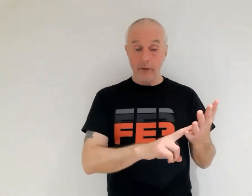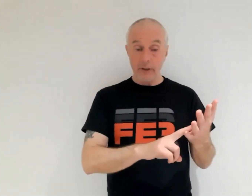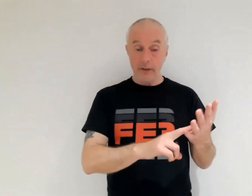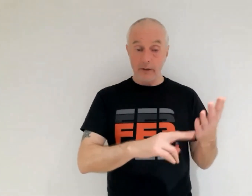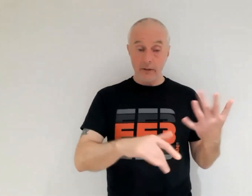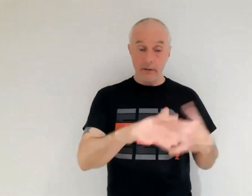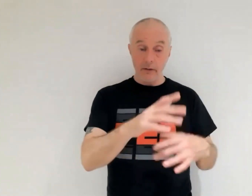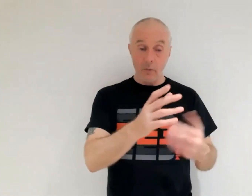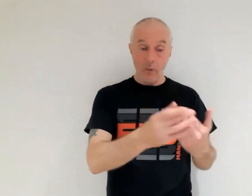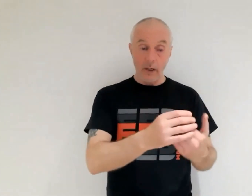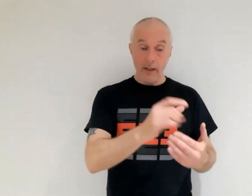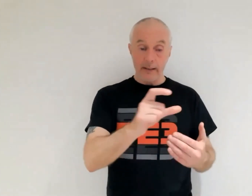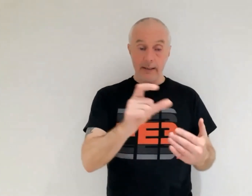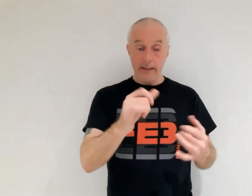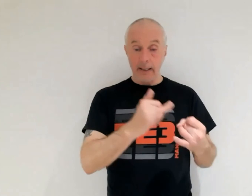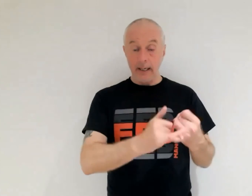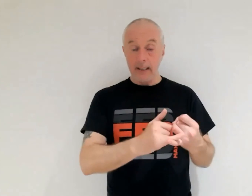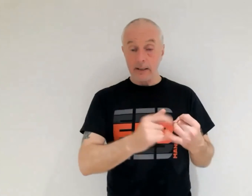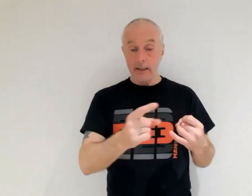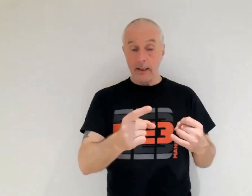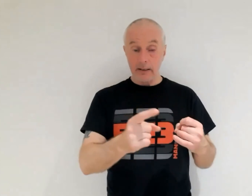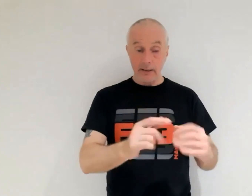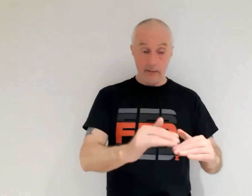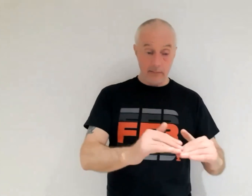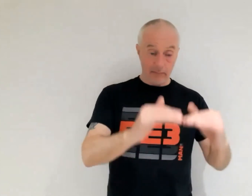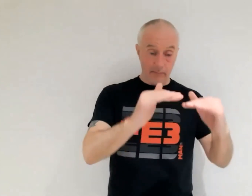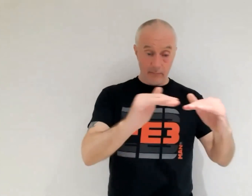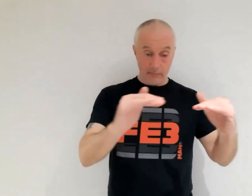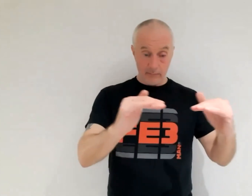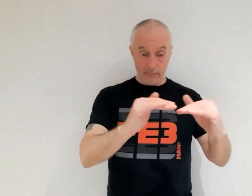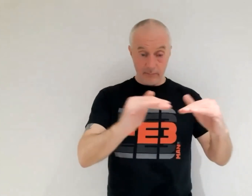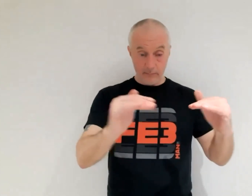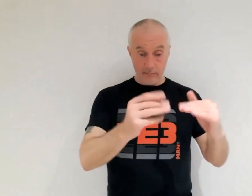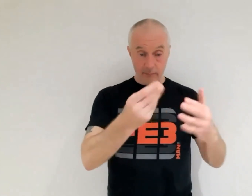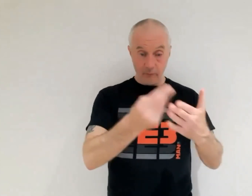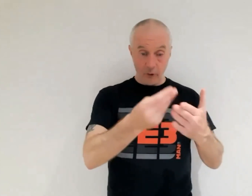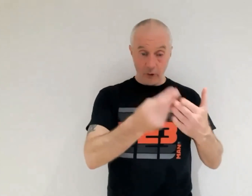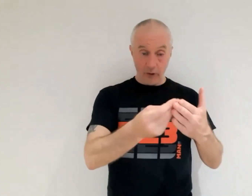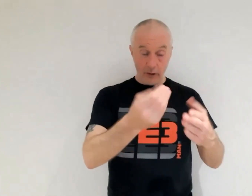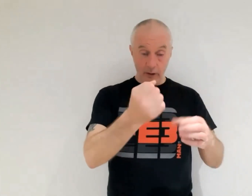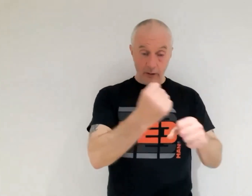CCS, and the levelized cost of production that would